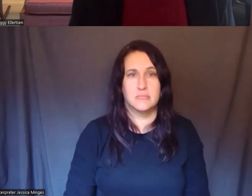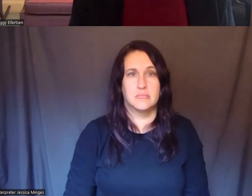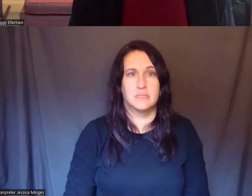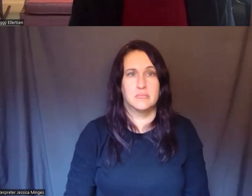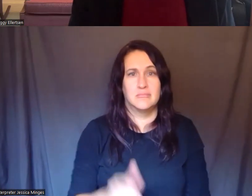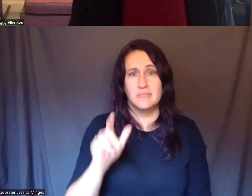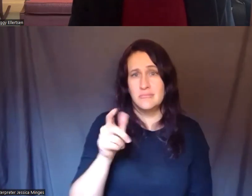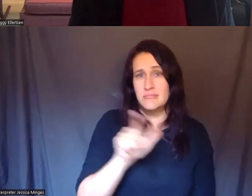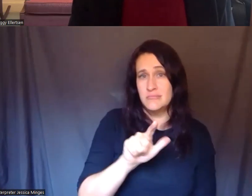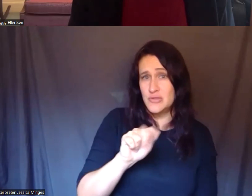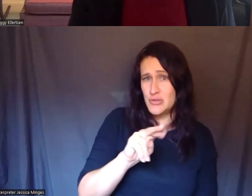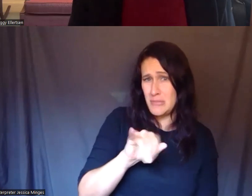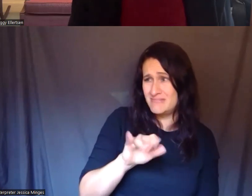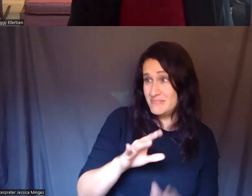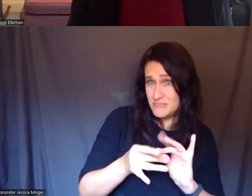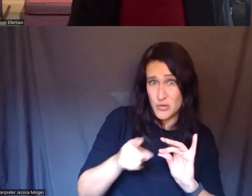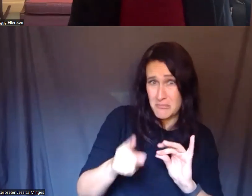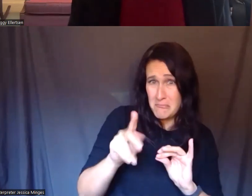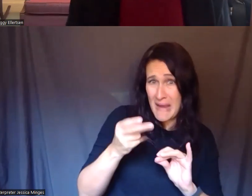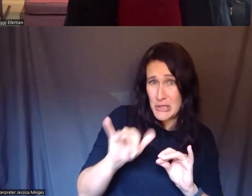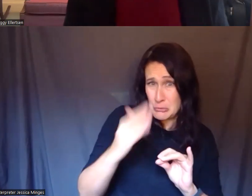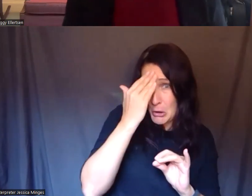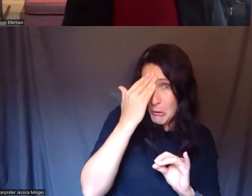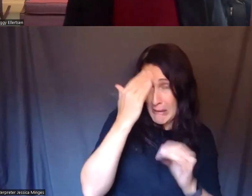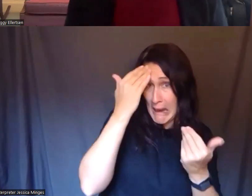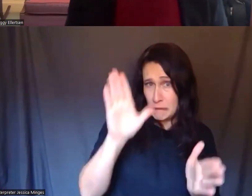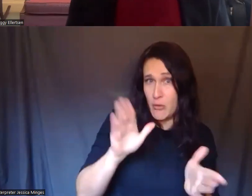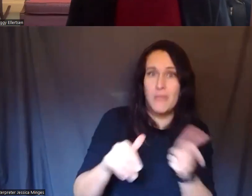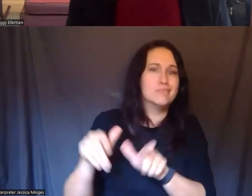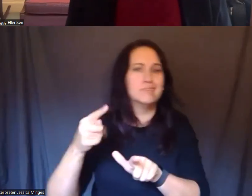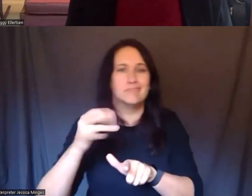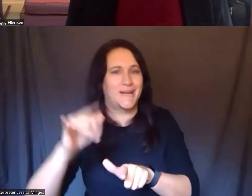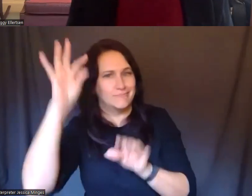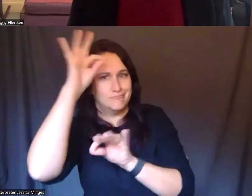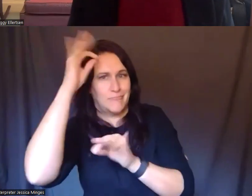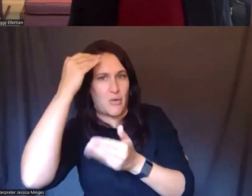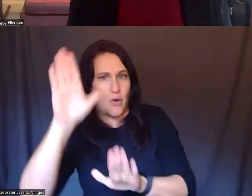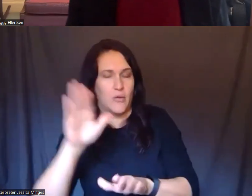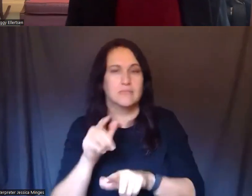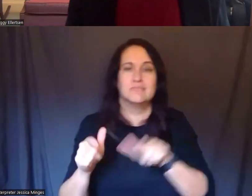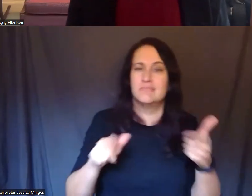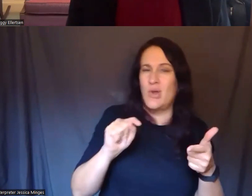I don't, Peggy, do you know about that? I'm not aware know. of that, but I will find out.